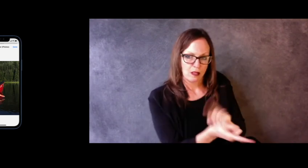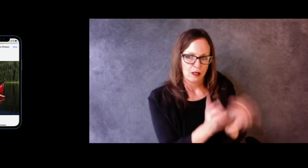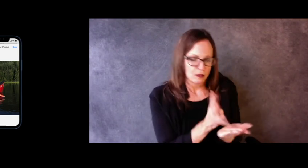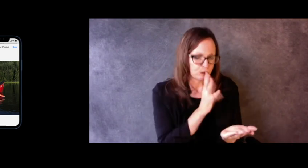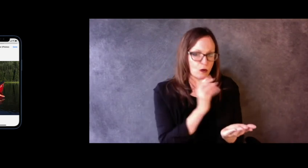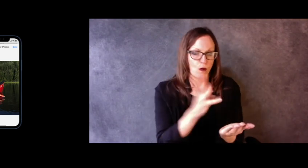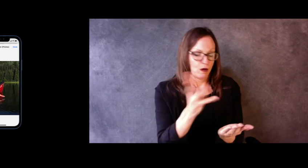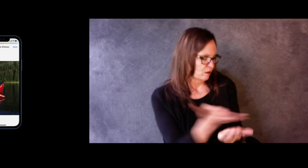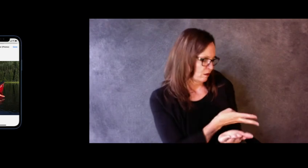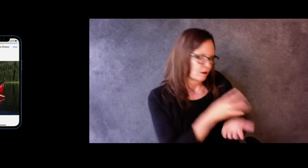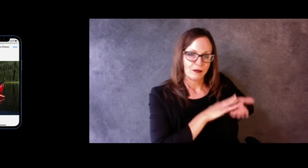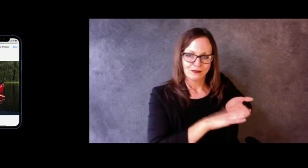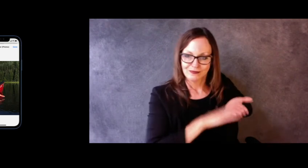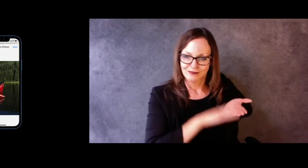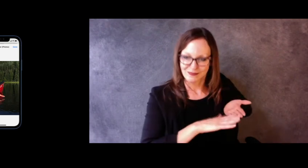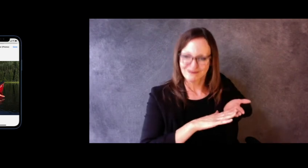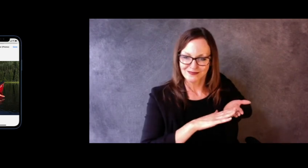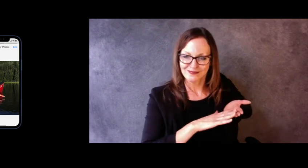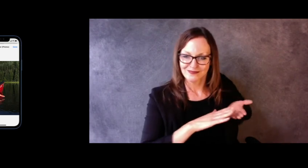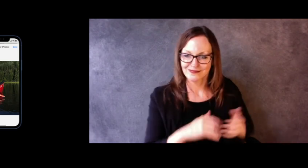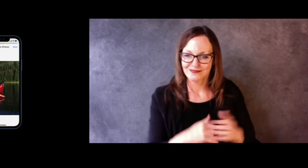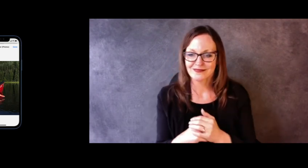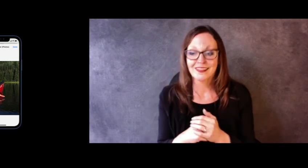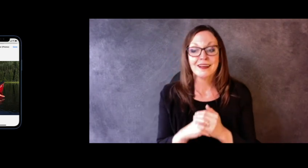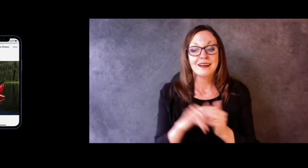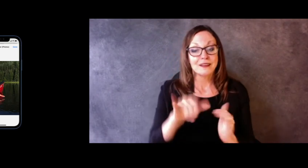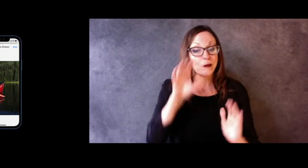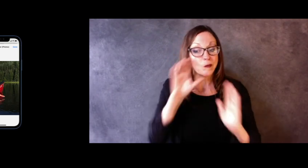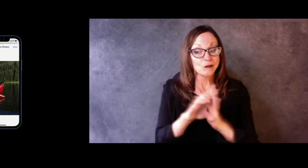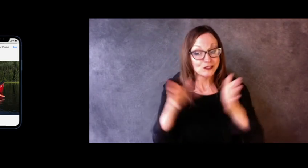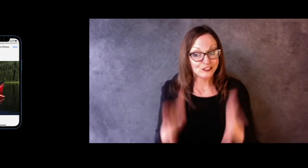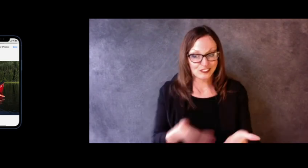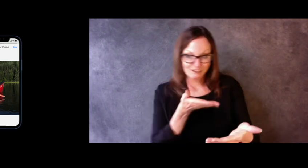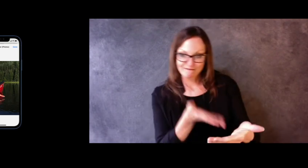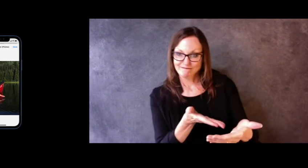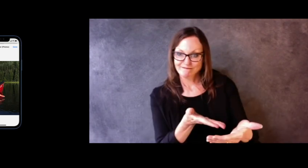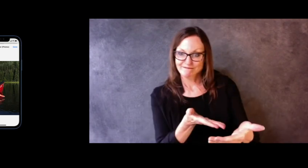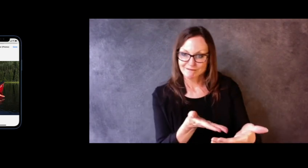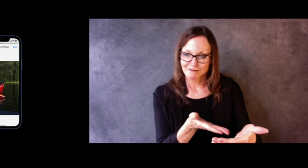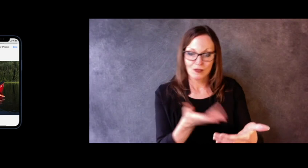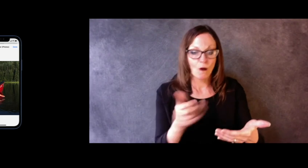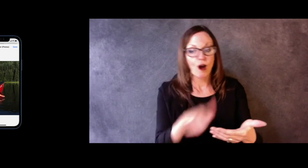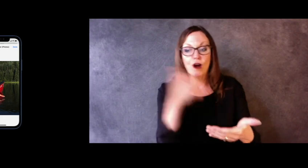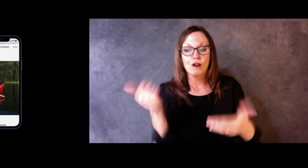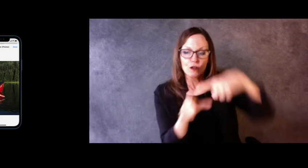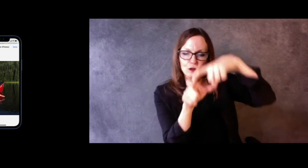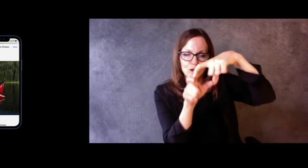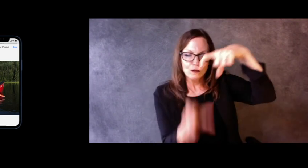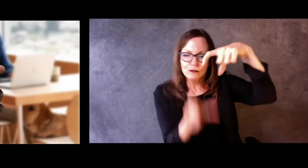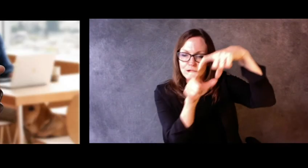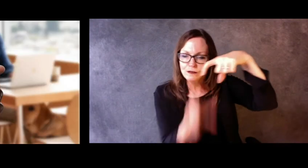other objects within images, or navigate a photo of a receipt like a table by row and column, complete with table